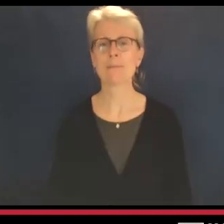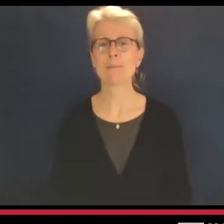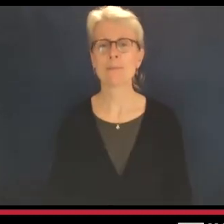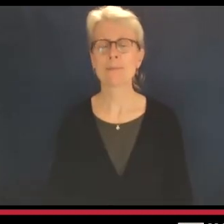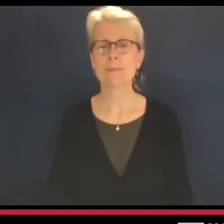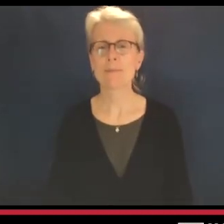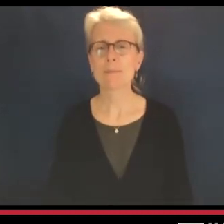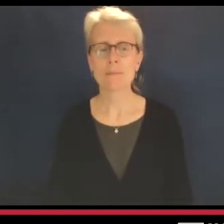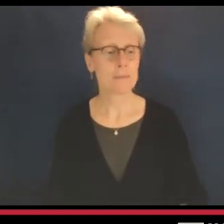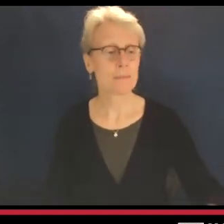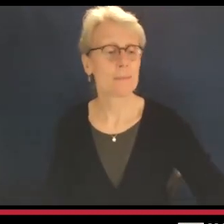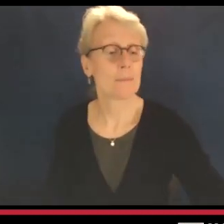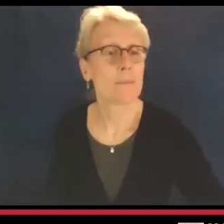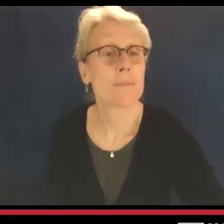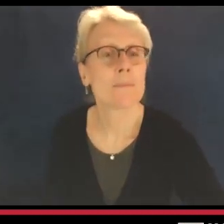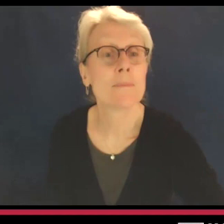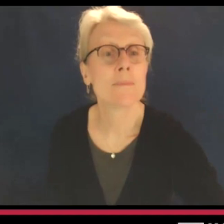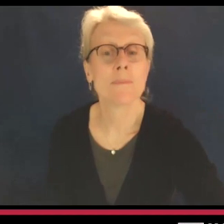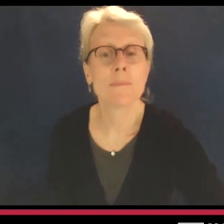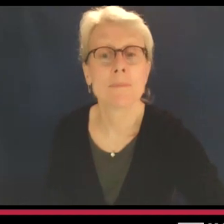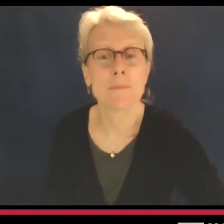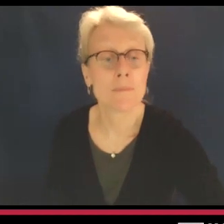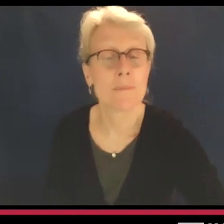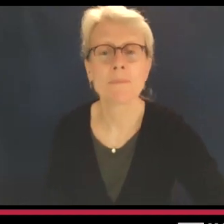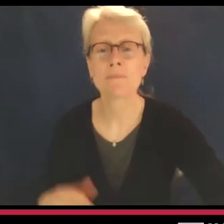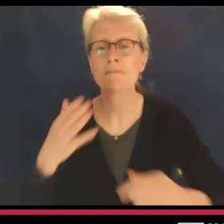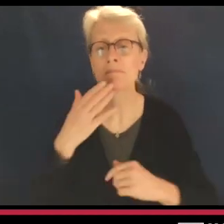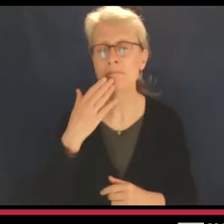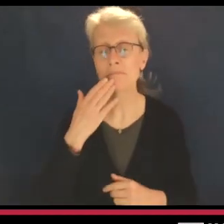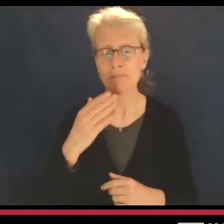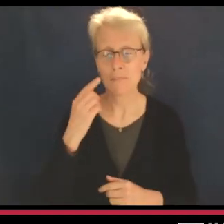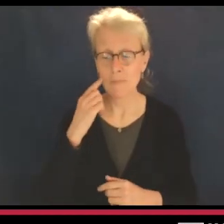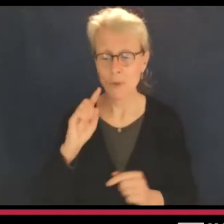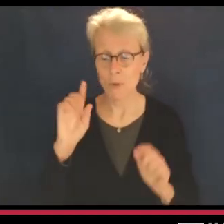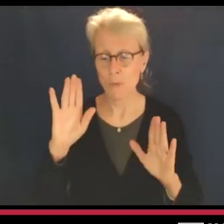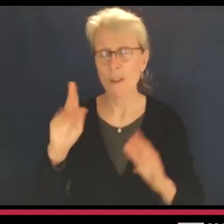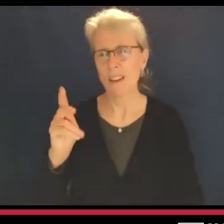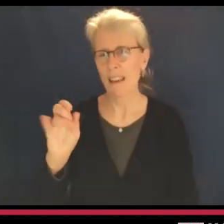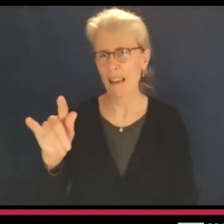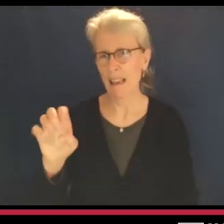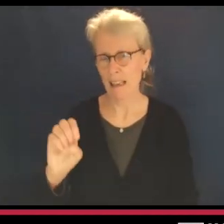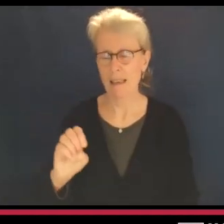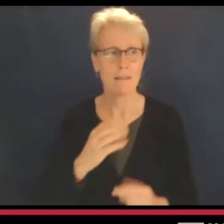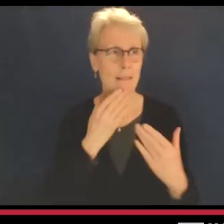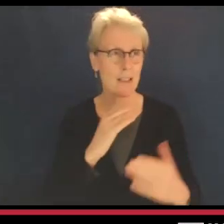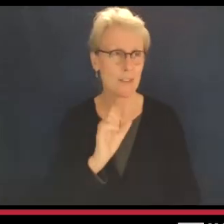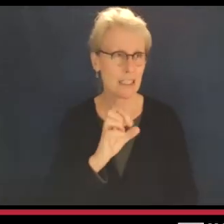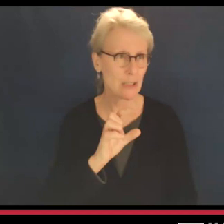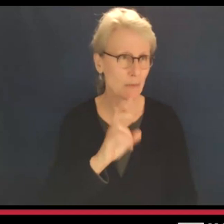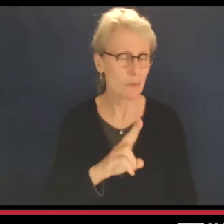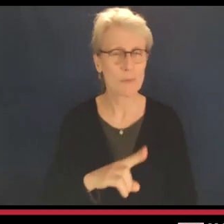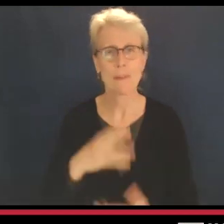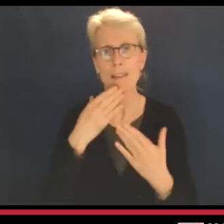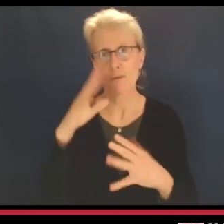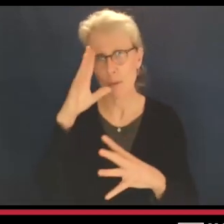Great. Well, thank you very much, Kaylee, for that very generous introduction. Thanks to Simon Fraser and the President's